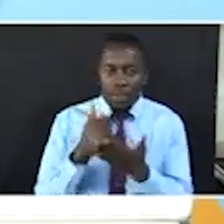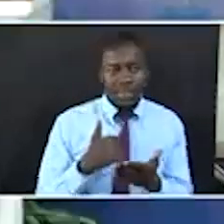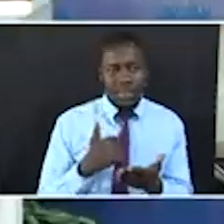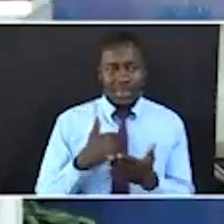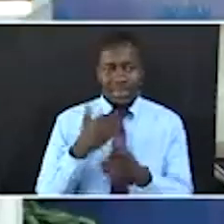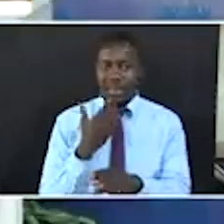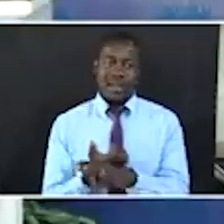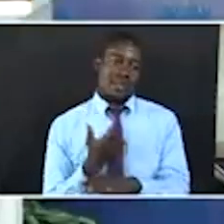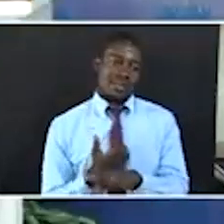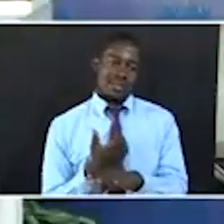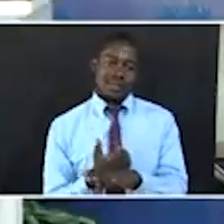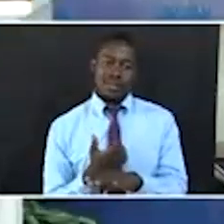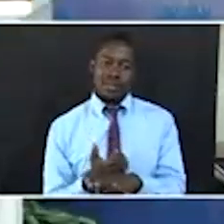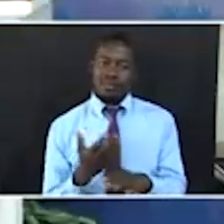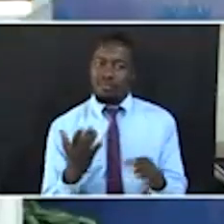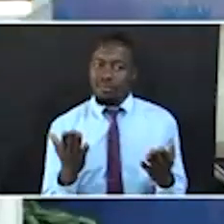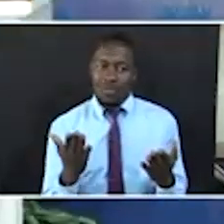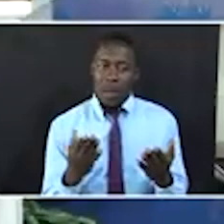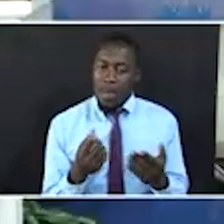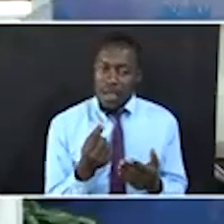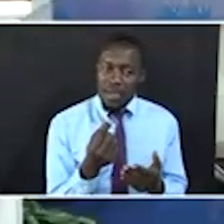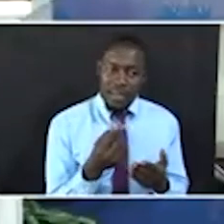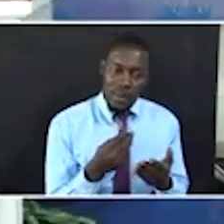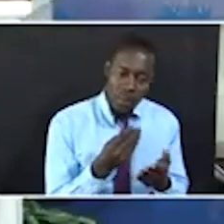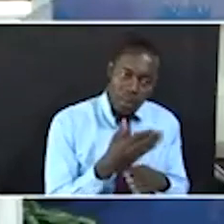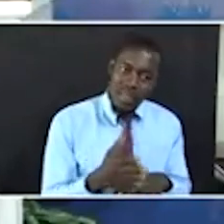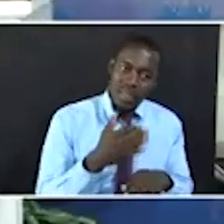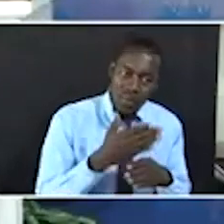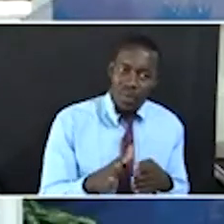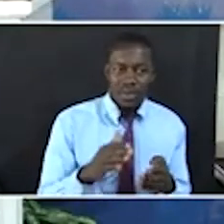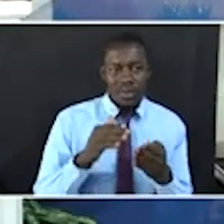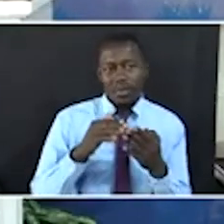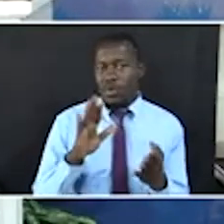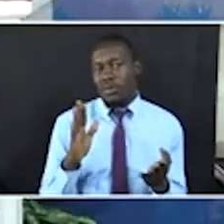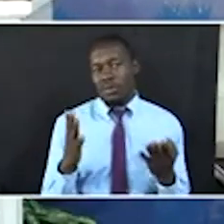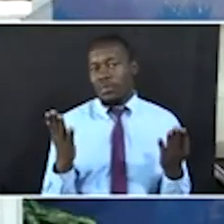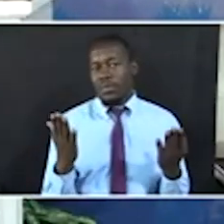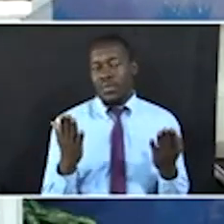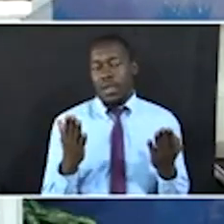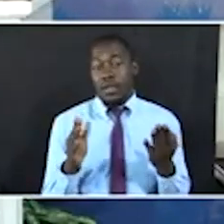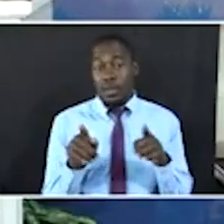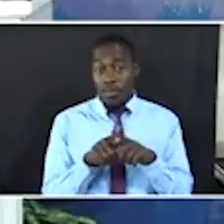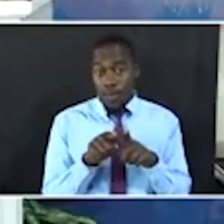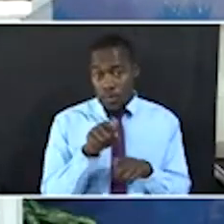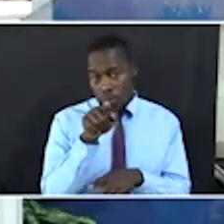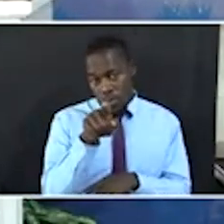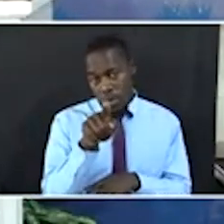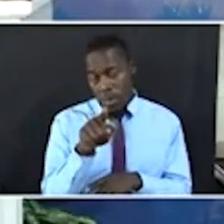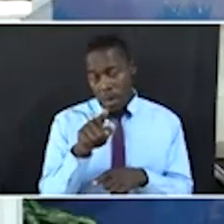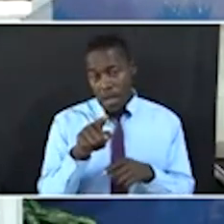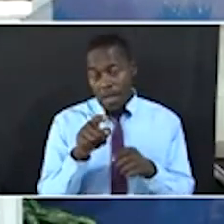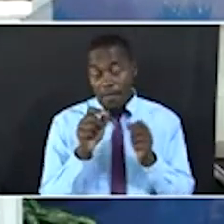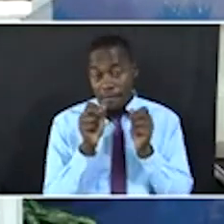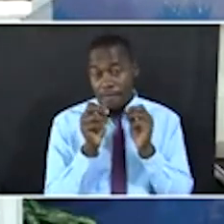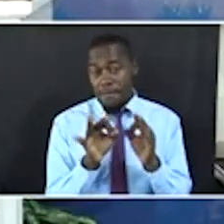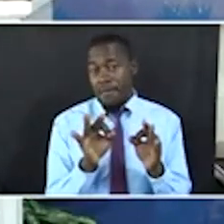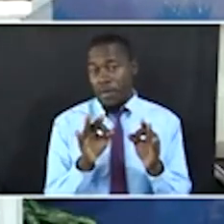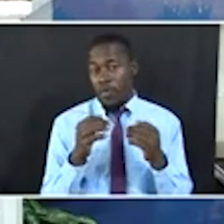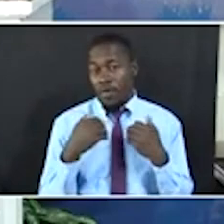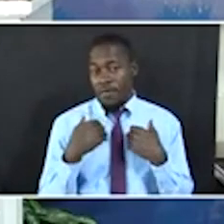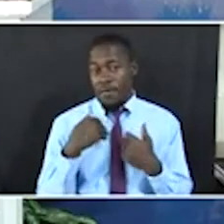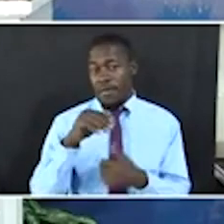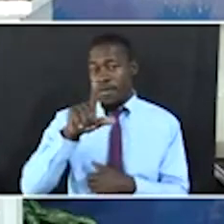imagining somebody else might be spending money somewhere. Please go to any doctor who is nearer